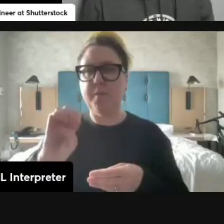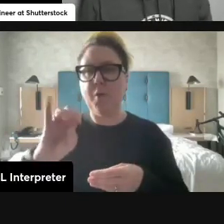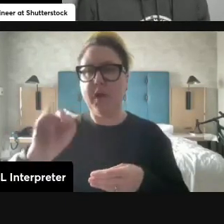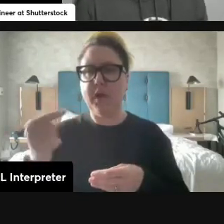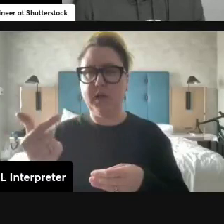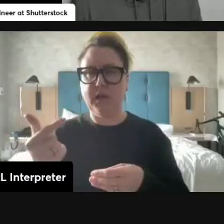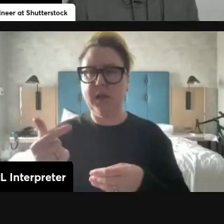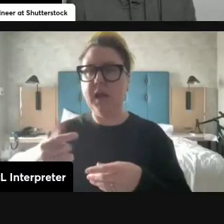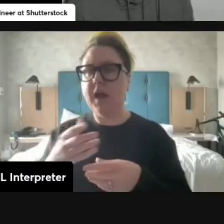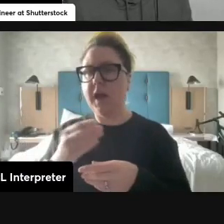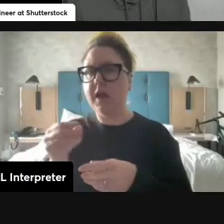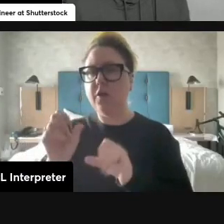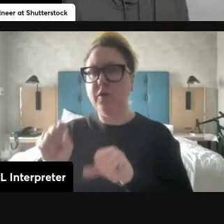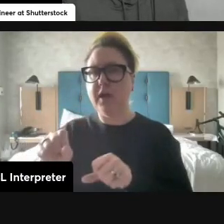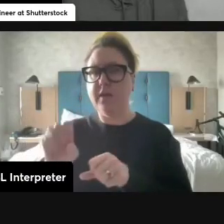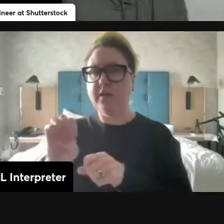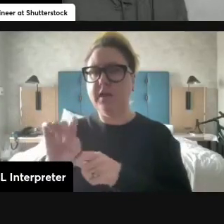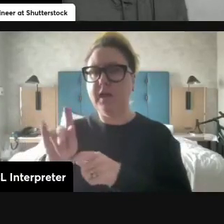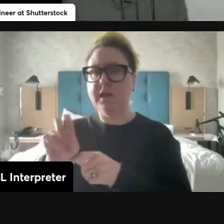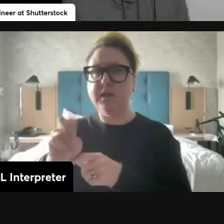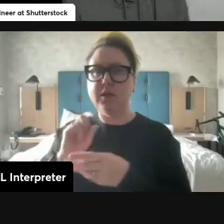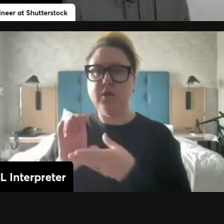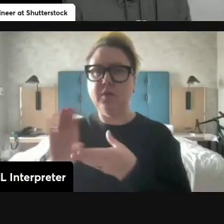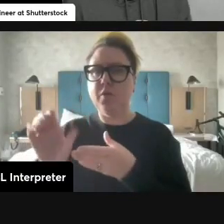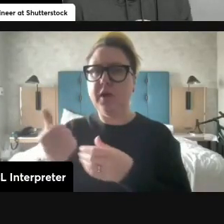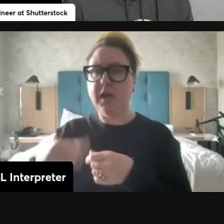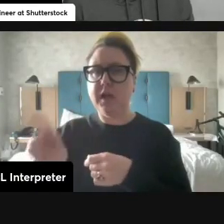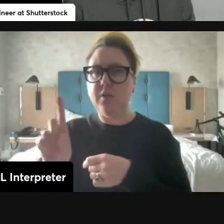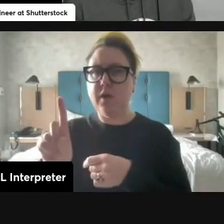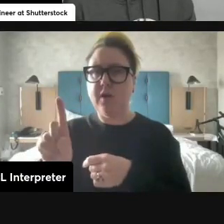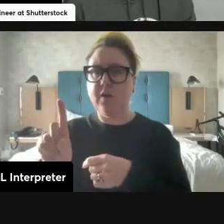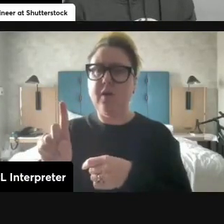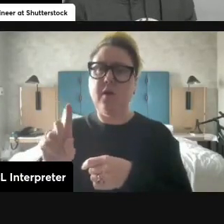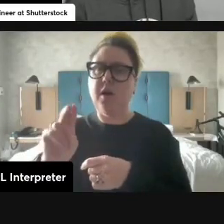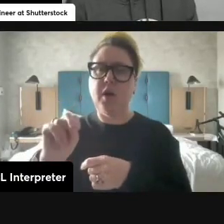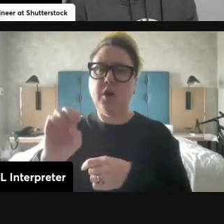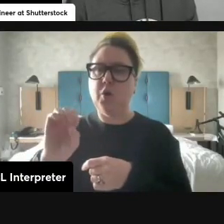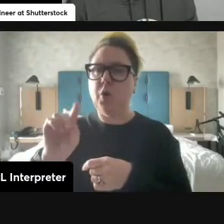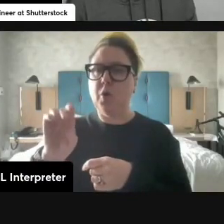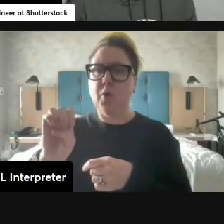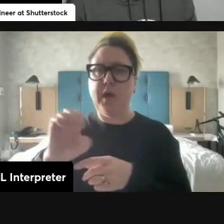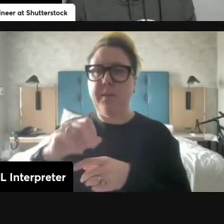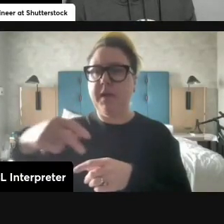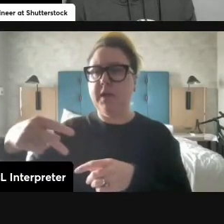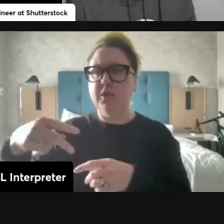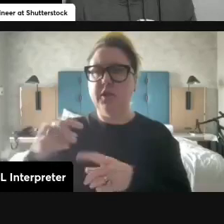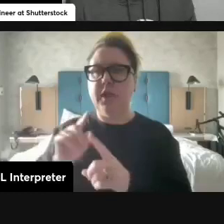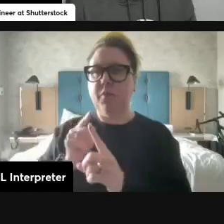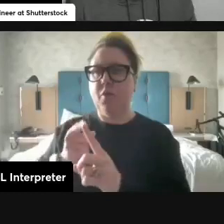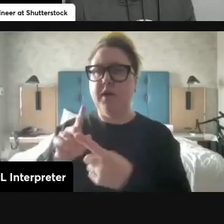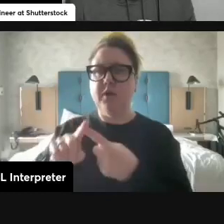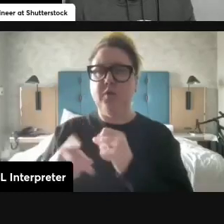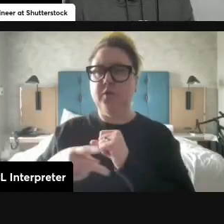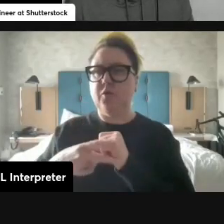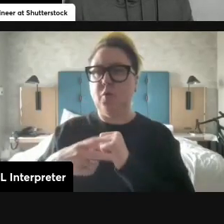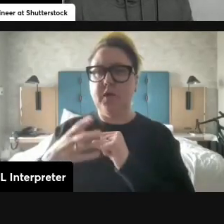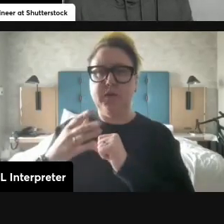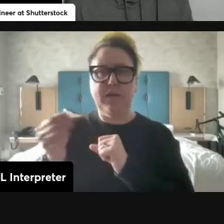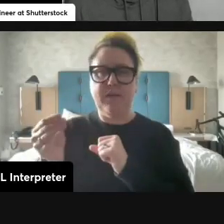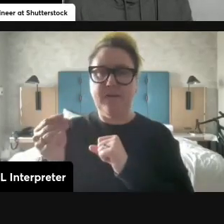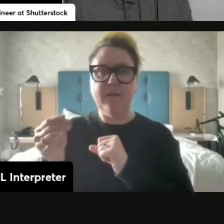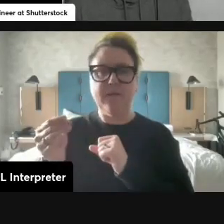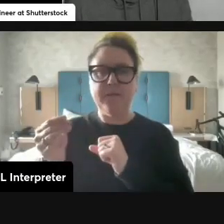I mean, you can deploy it anywhere you can deploy a Node application and point it to storage and